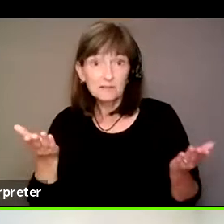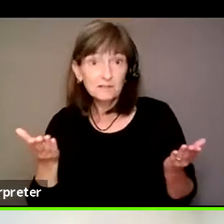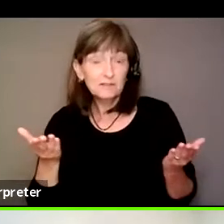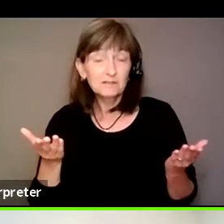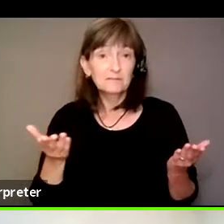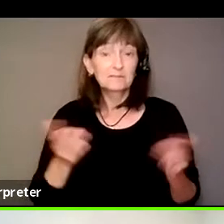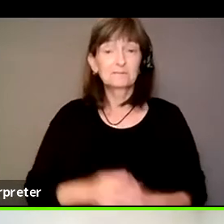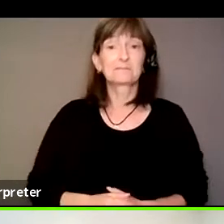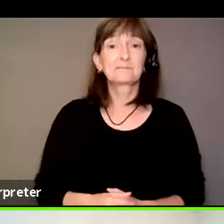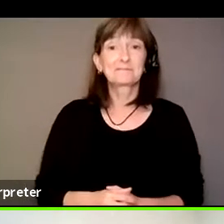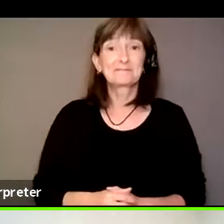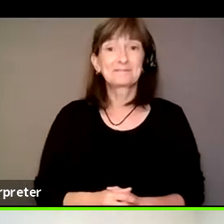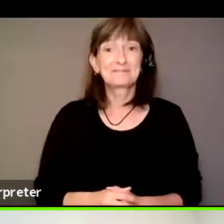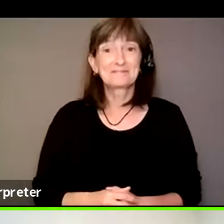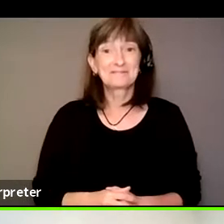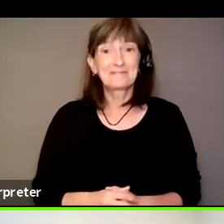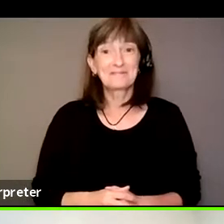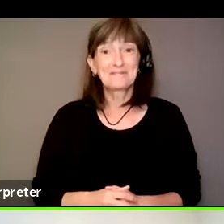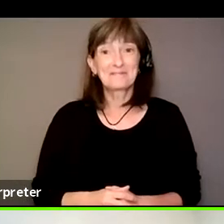their pitch.